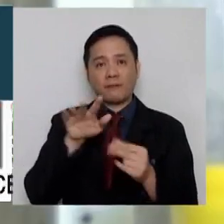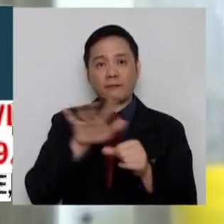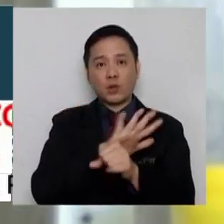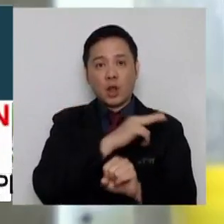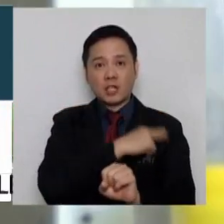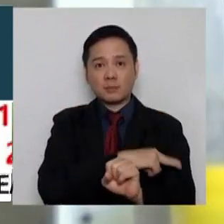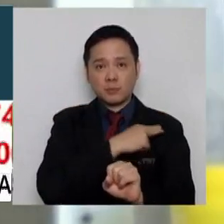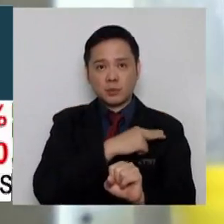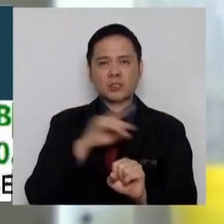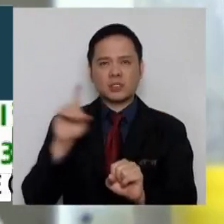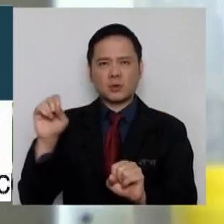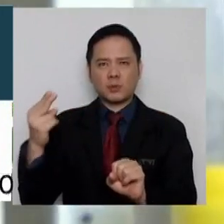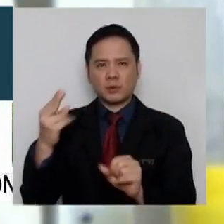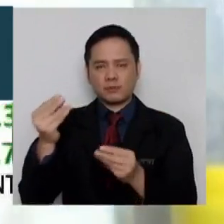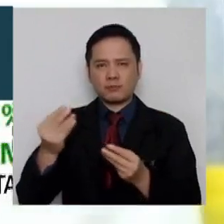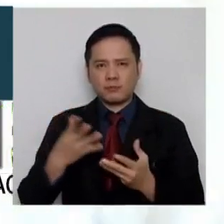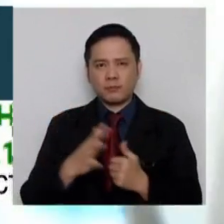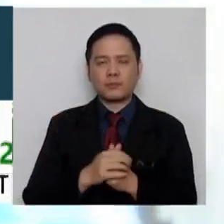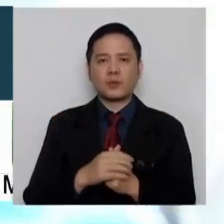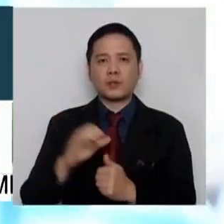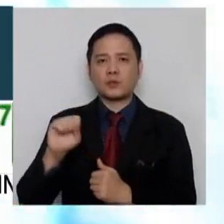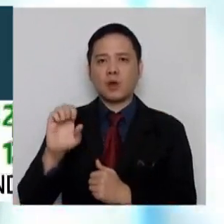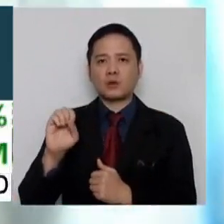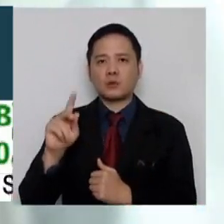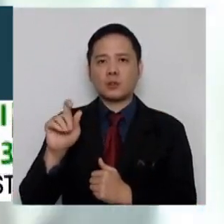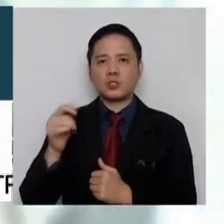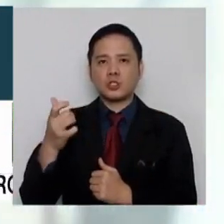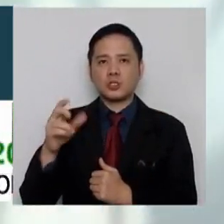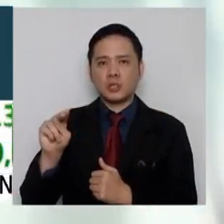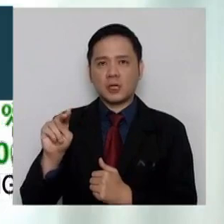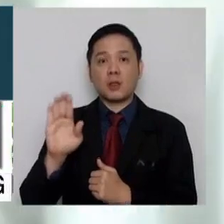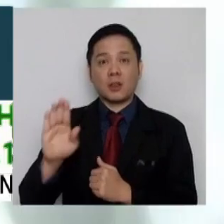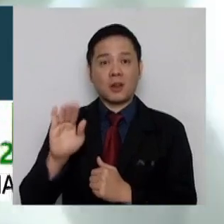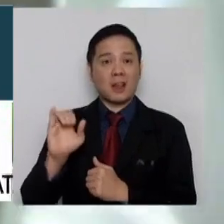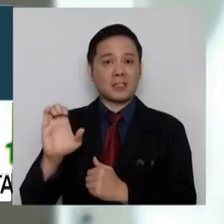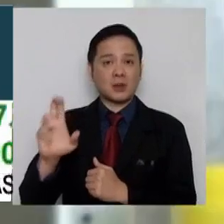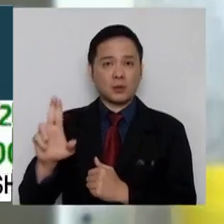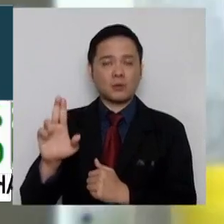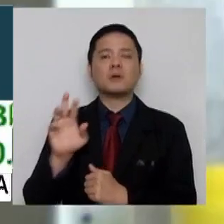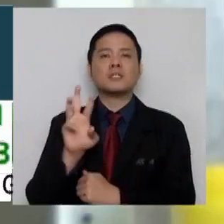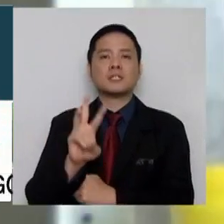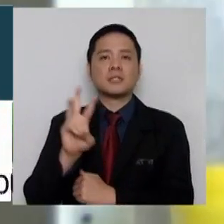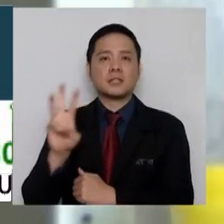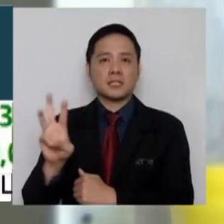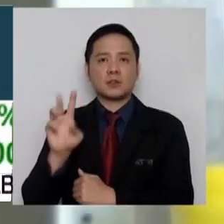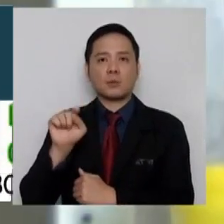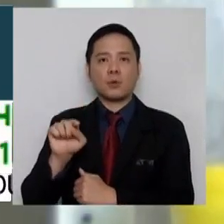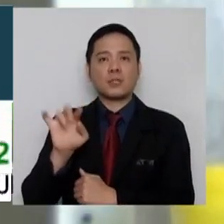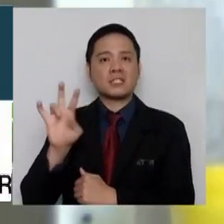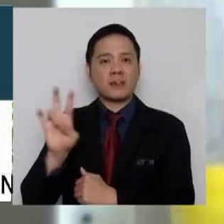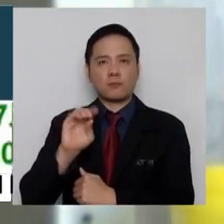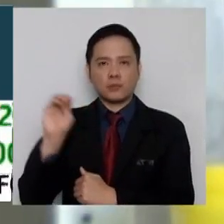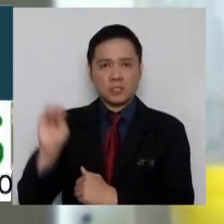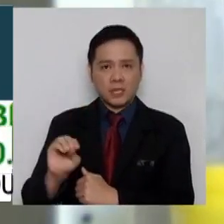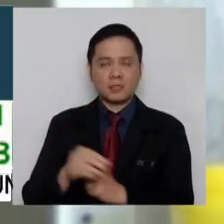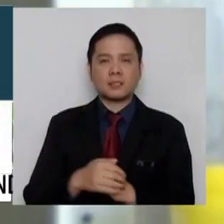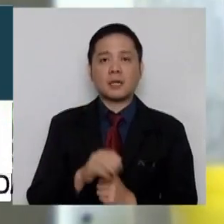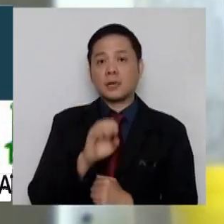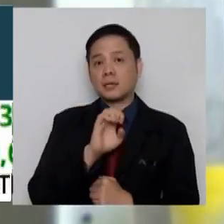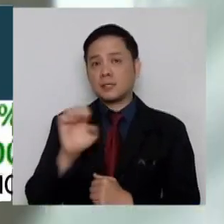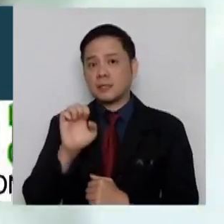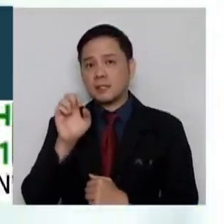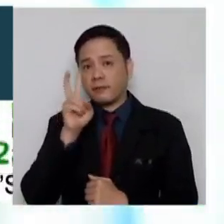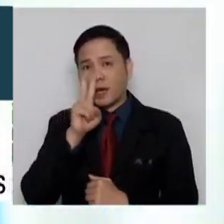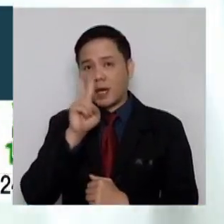from the DOH, while Sogsiligan's intensive care utilization rate is at 66.67%, while Eastern Visayas's is at